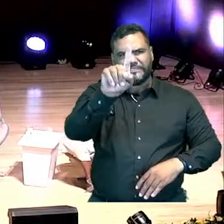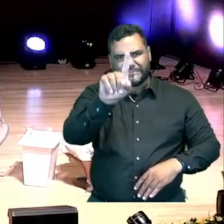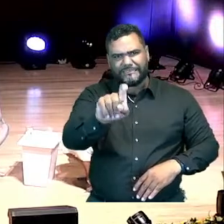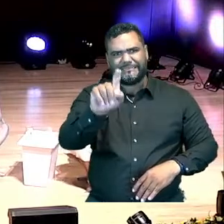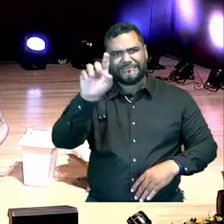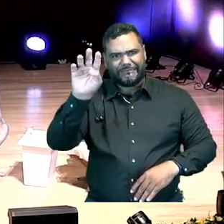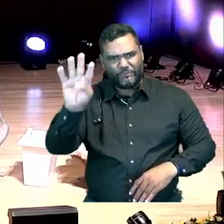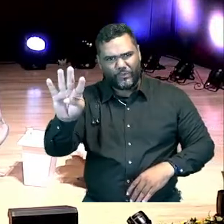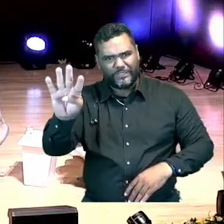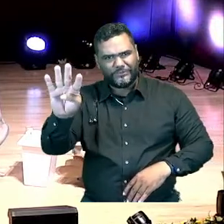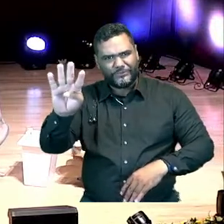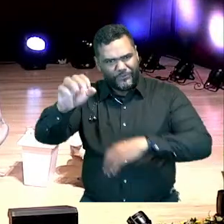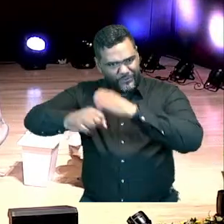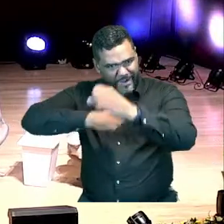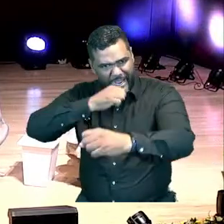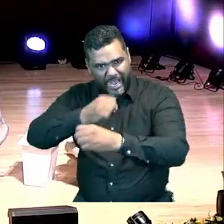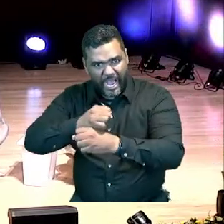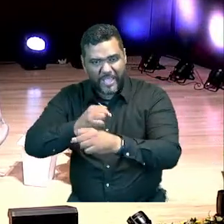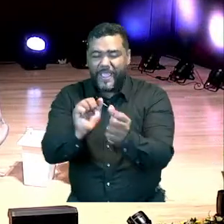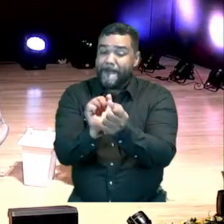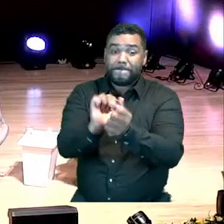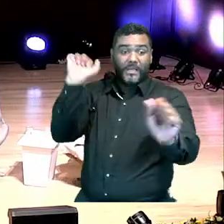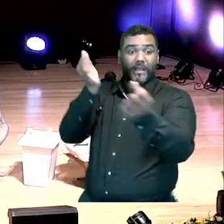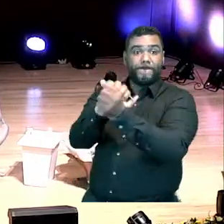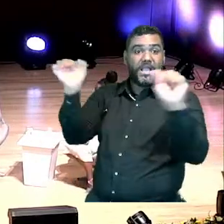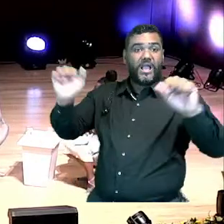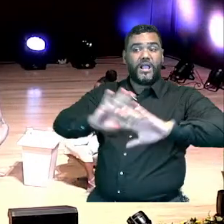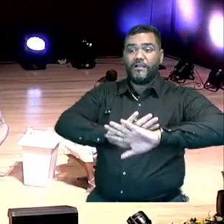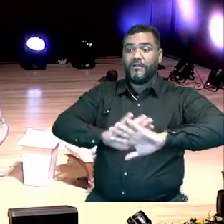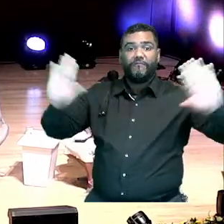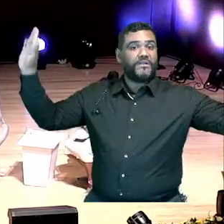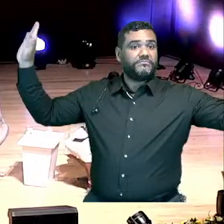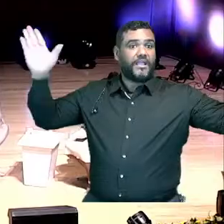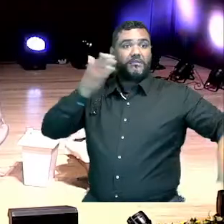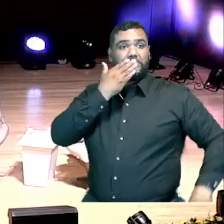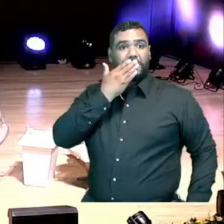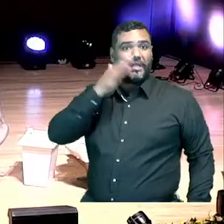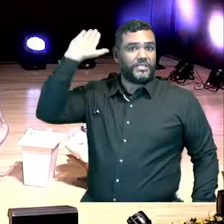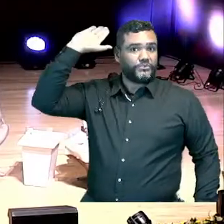174 years ago, slavery was abolished in our country.